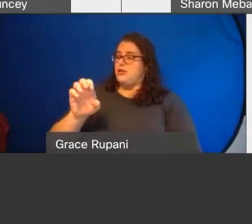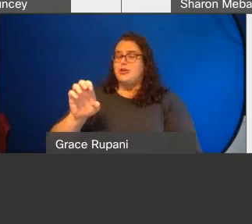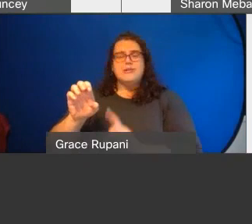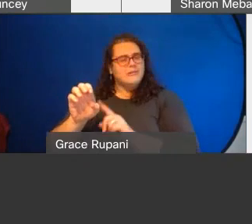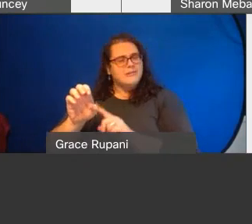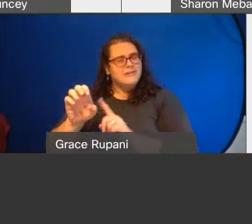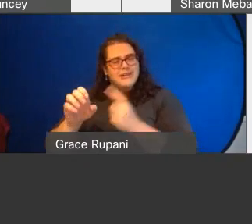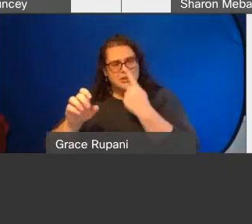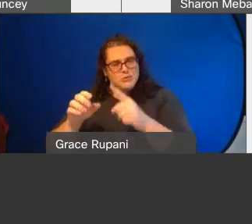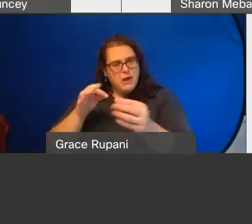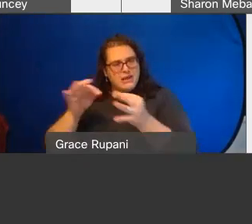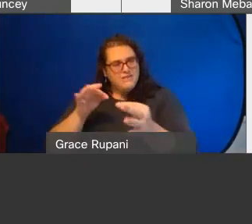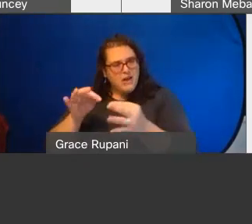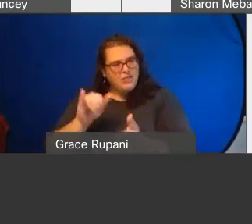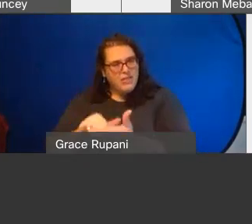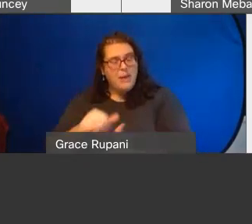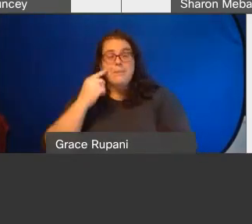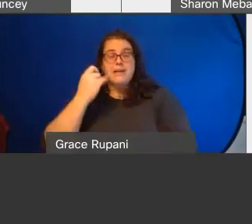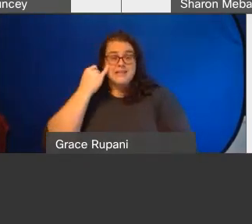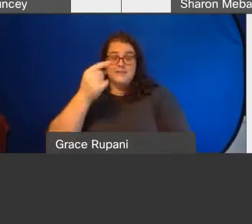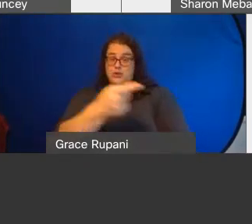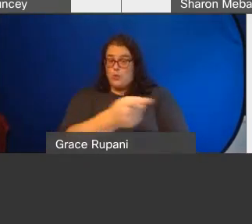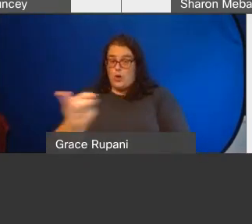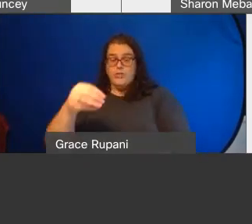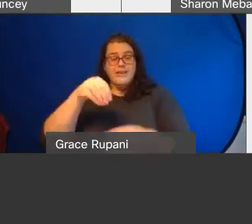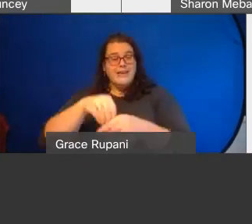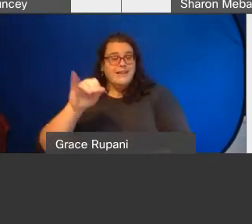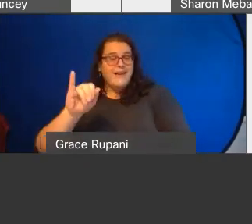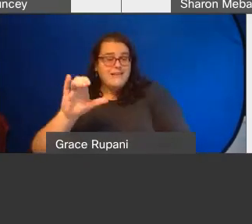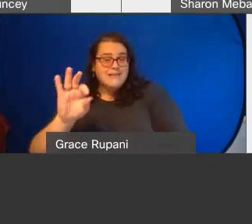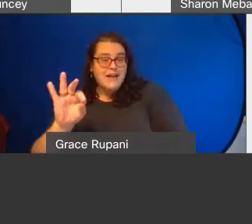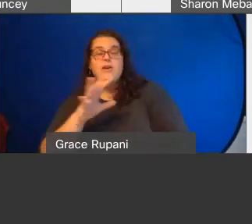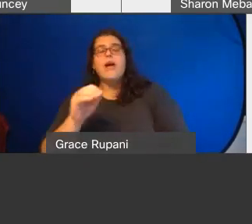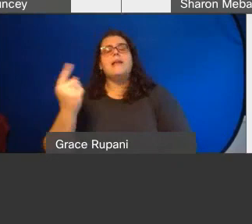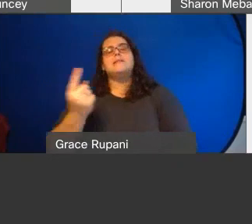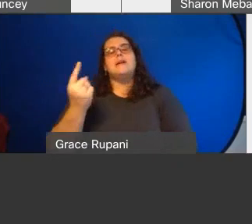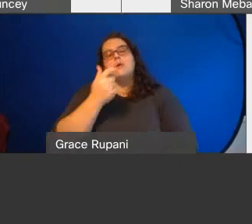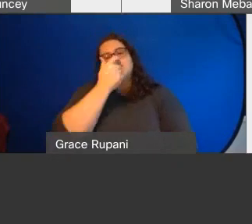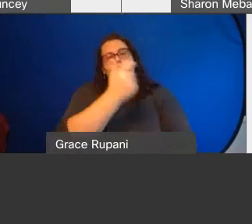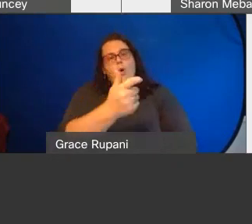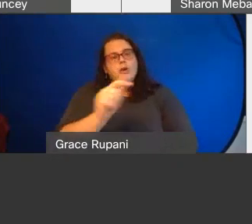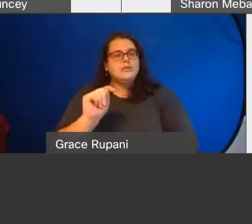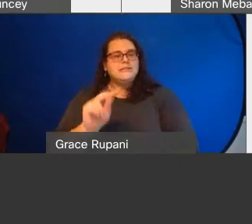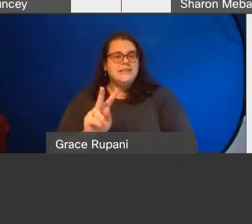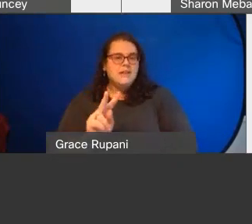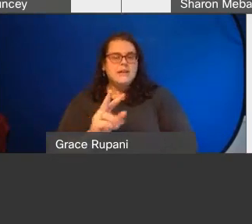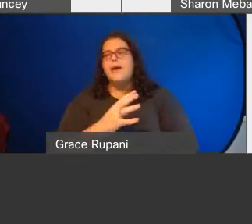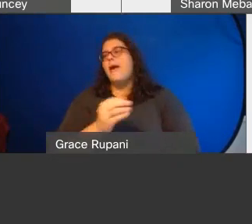if you're in a home, the ICF, and a person's watching TV, and you're